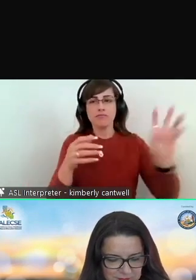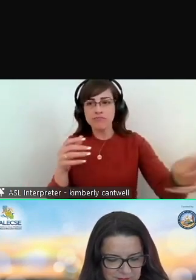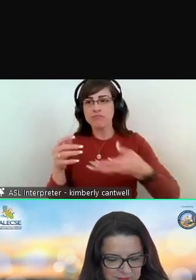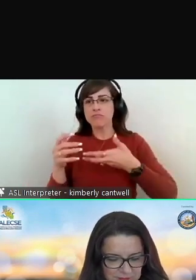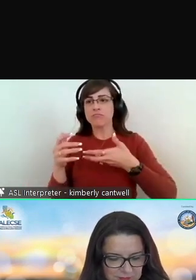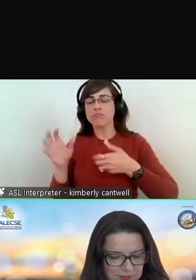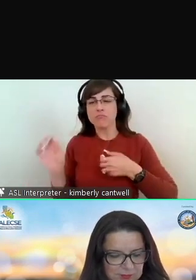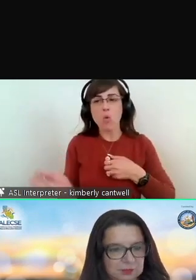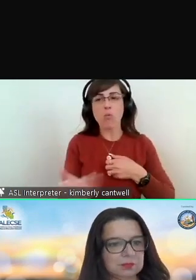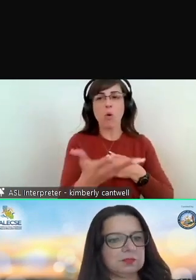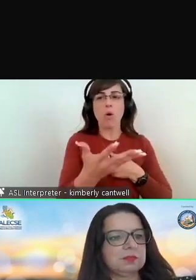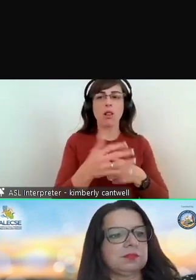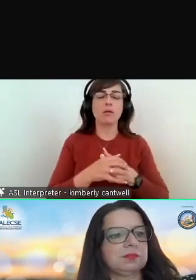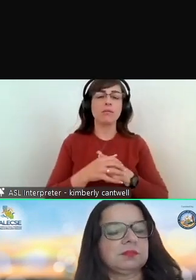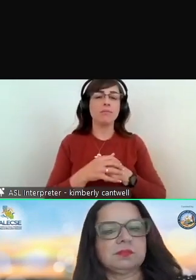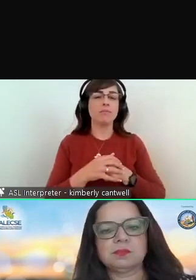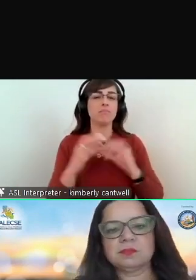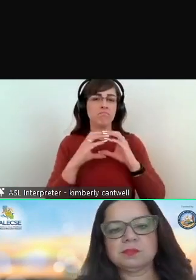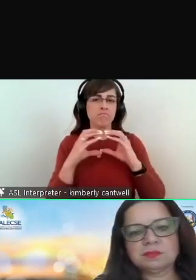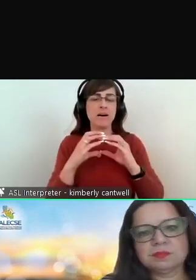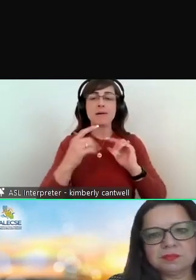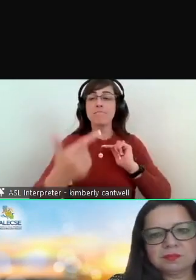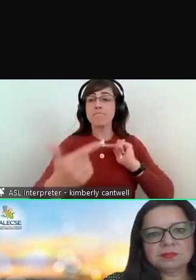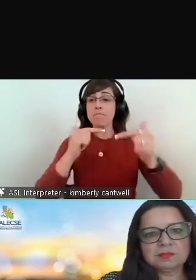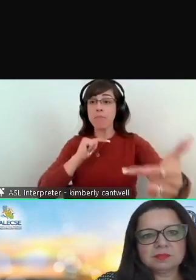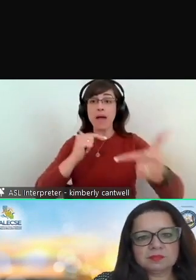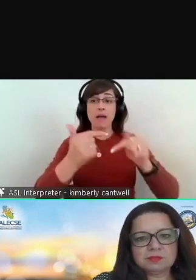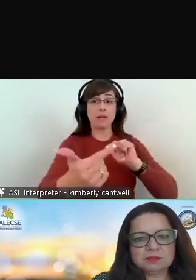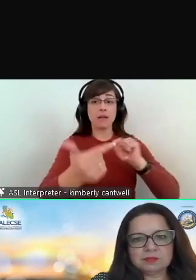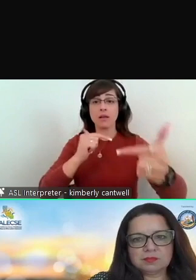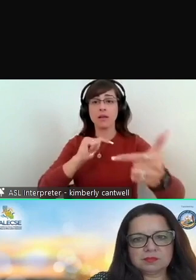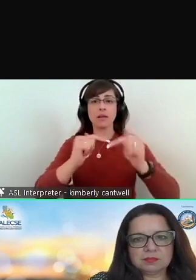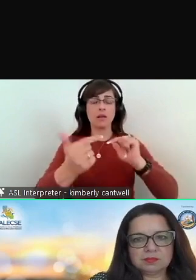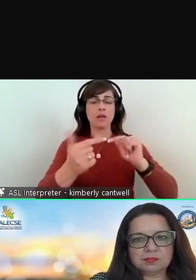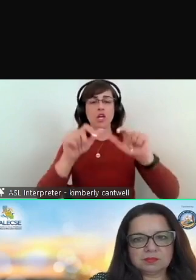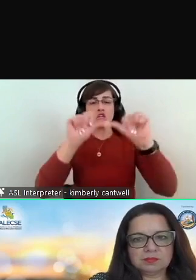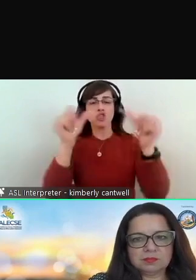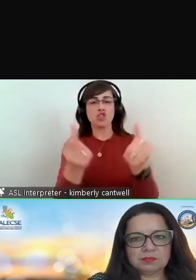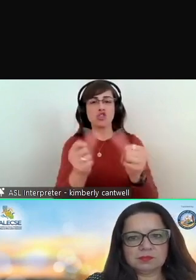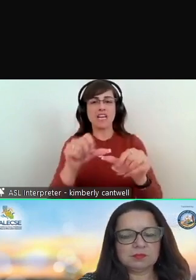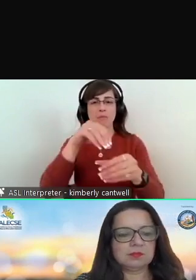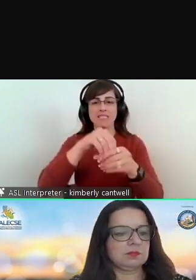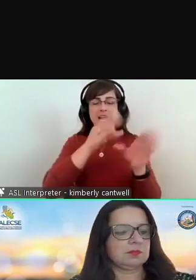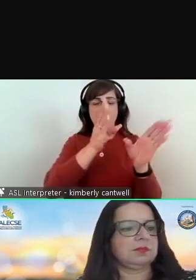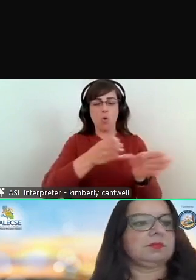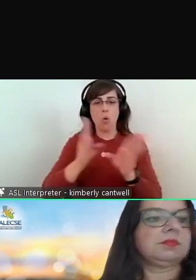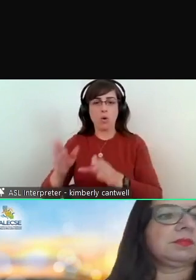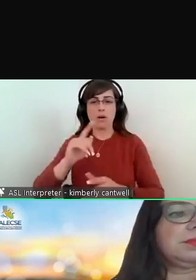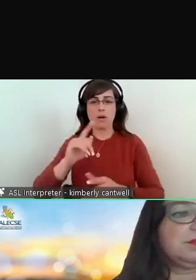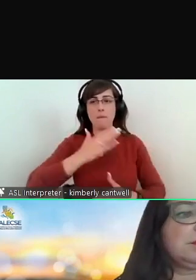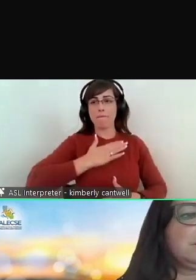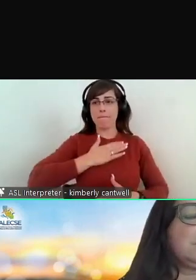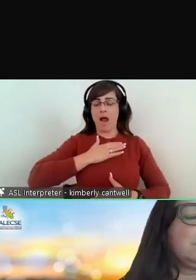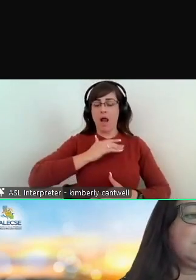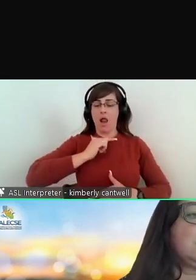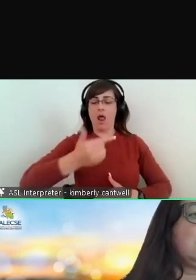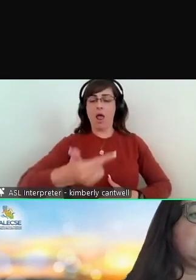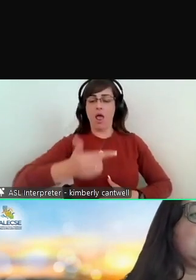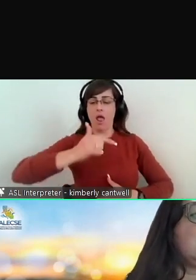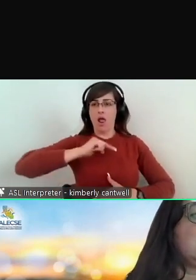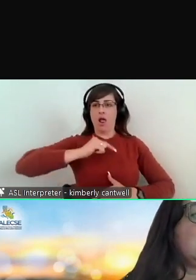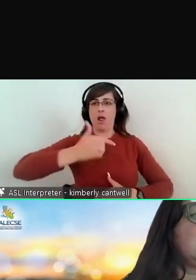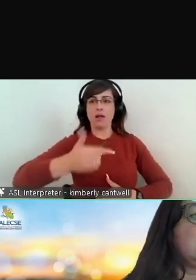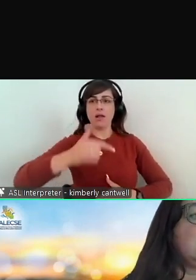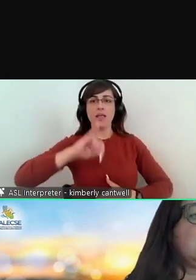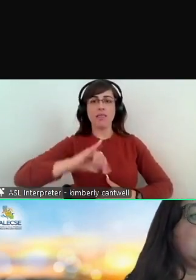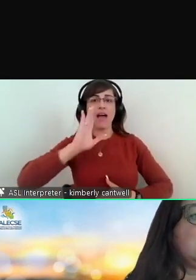ball, baby rolls the ball. My turn, your turn, putting shapes in a shape sorter, my turn, your turn. All that turn taking